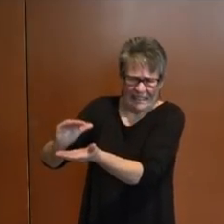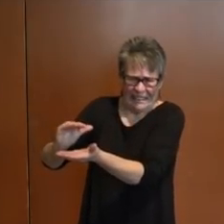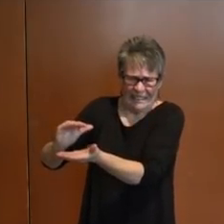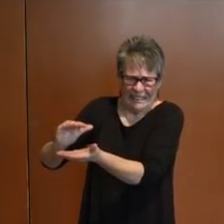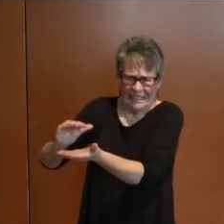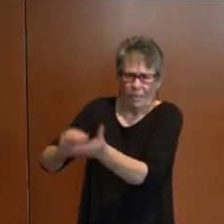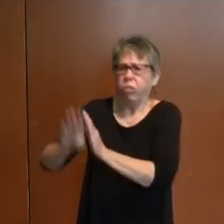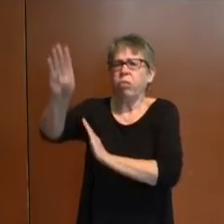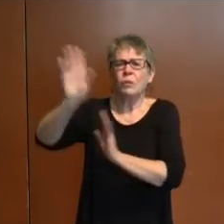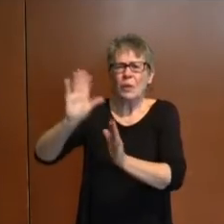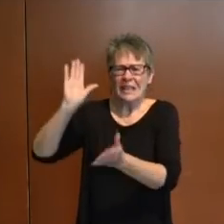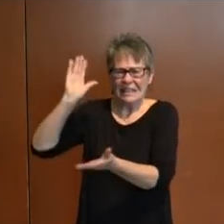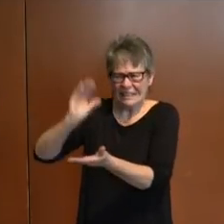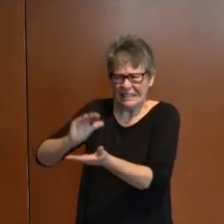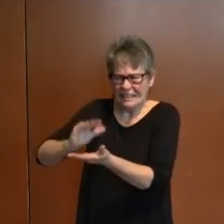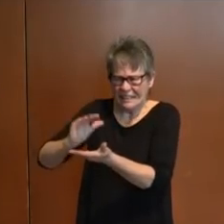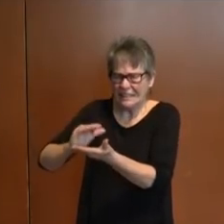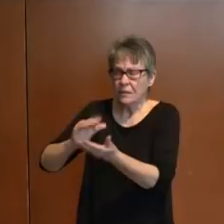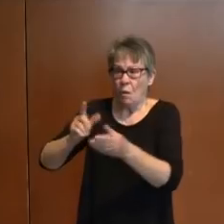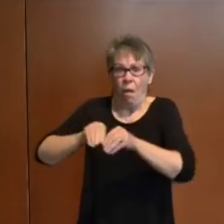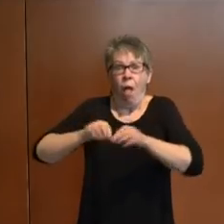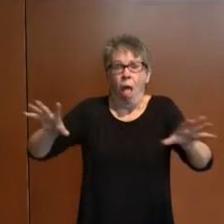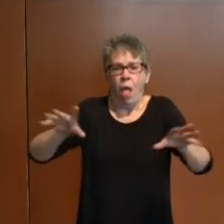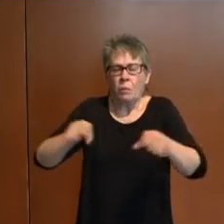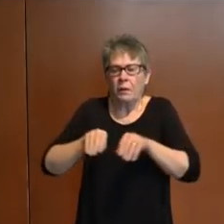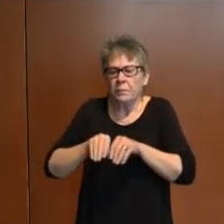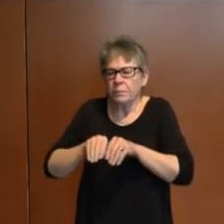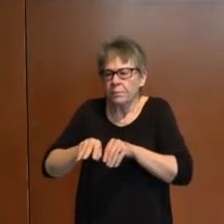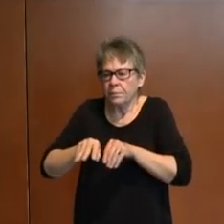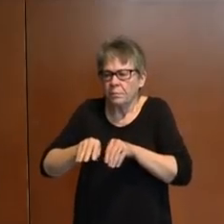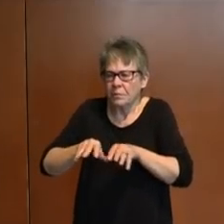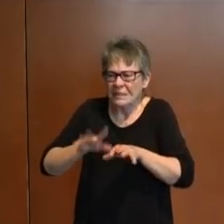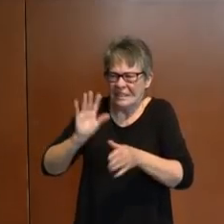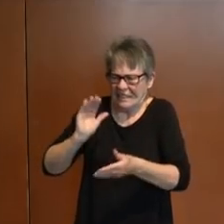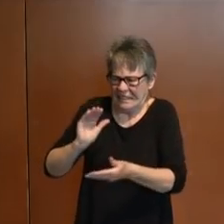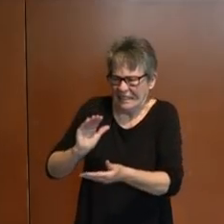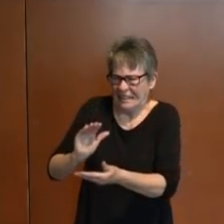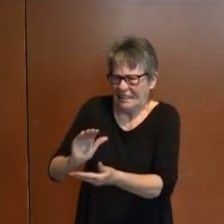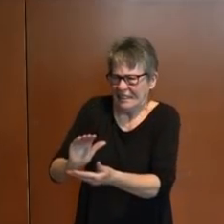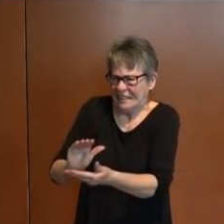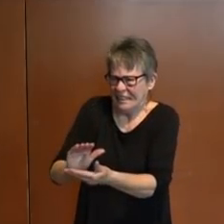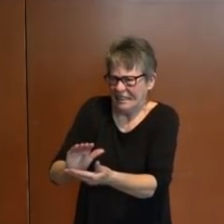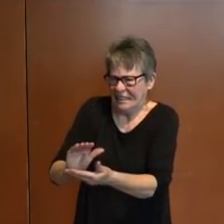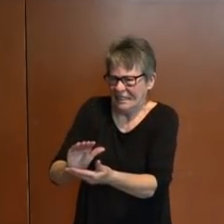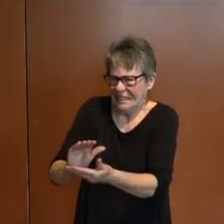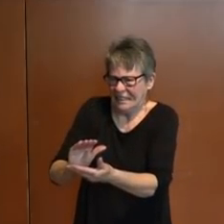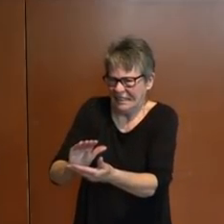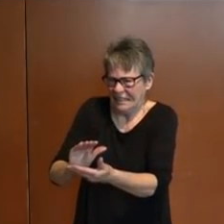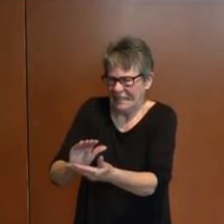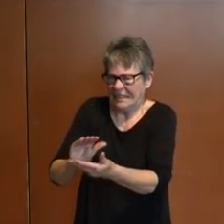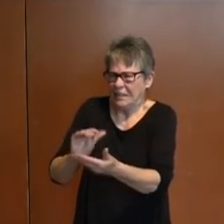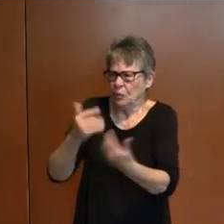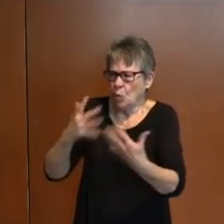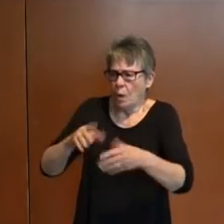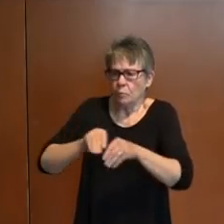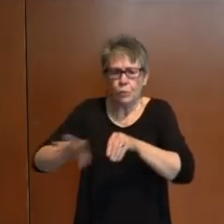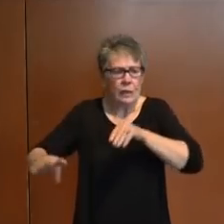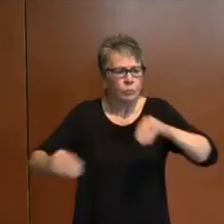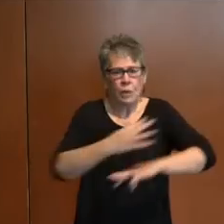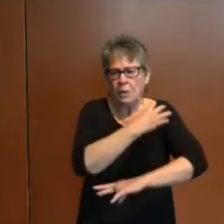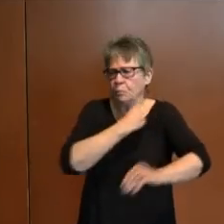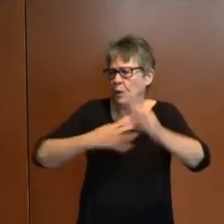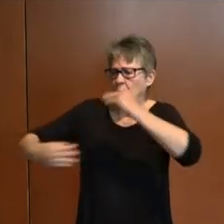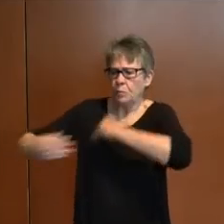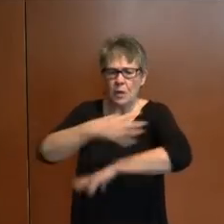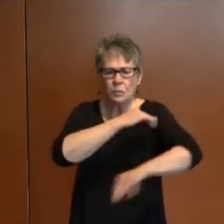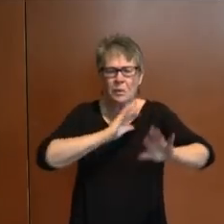pressure off the healthcare system. We break the back of that virus. and then we can begin to get back on our